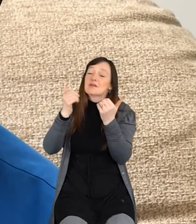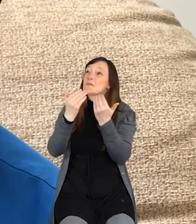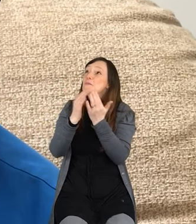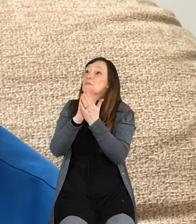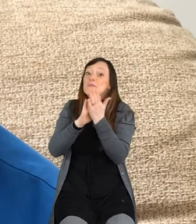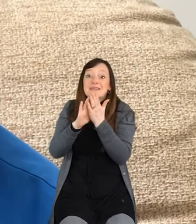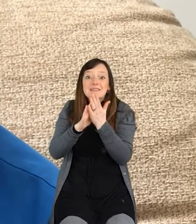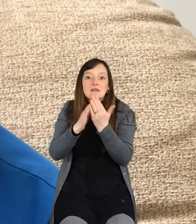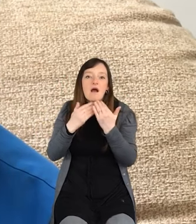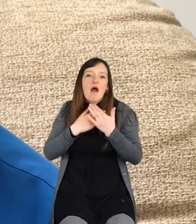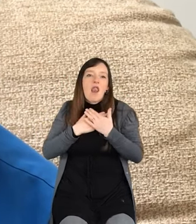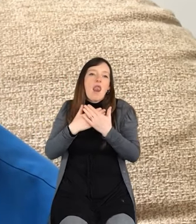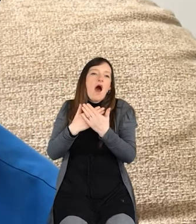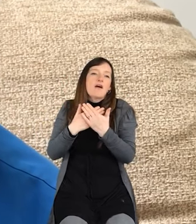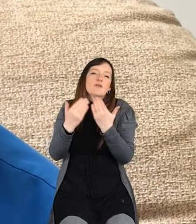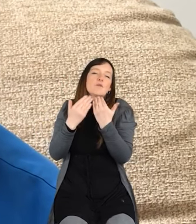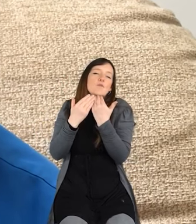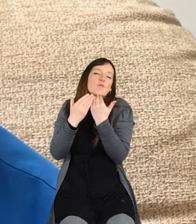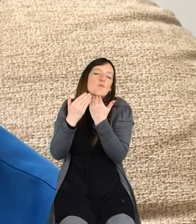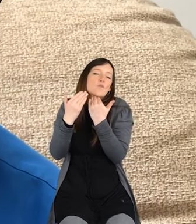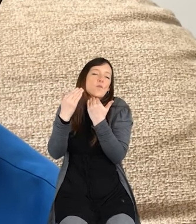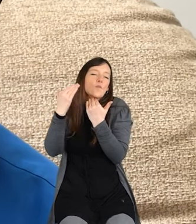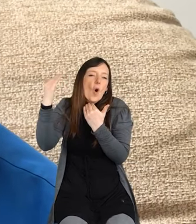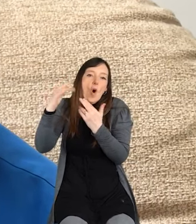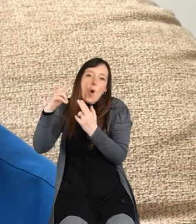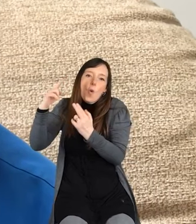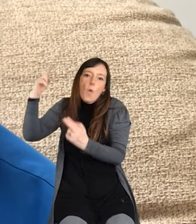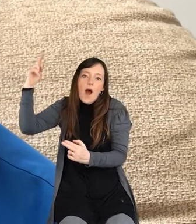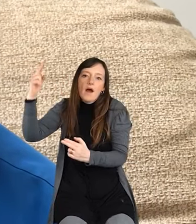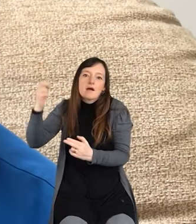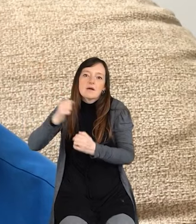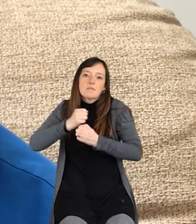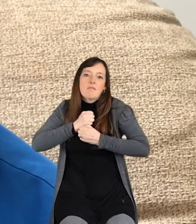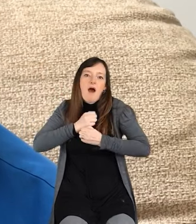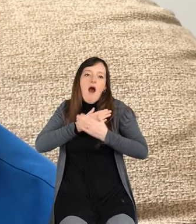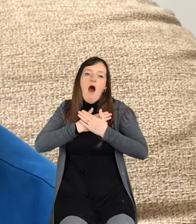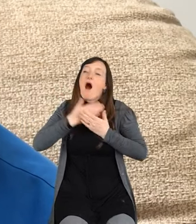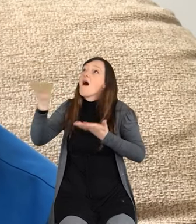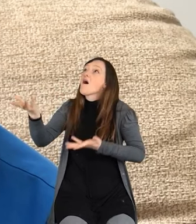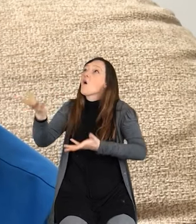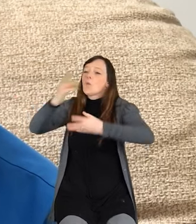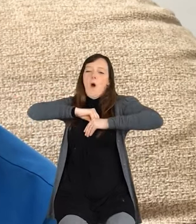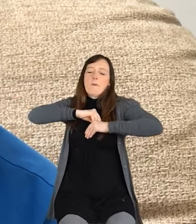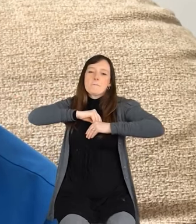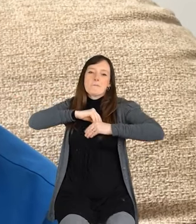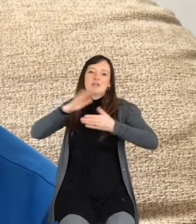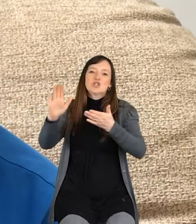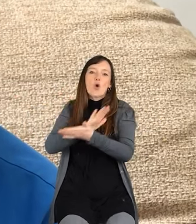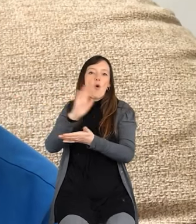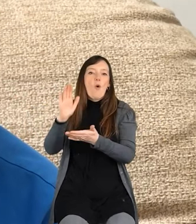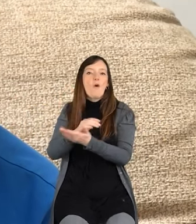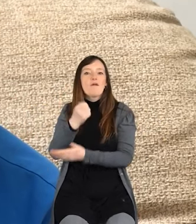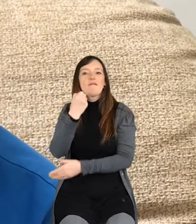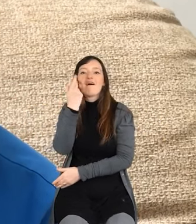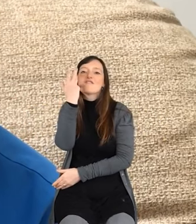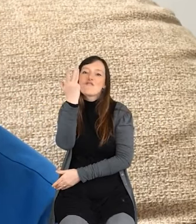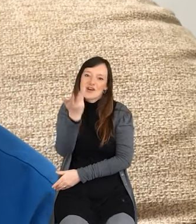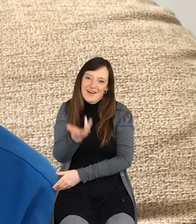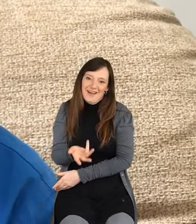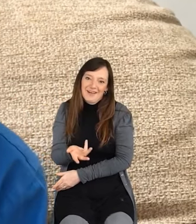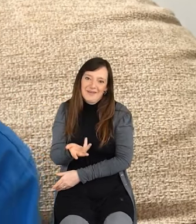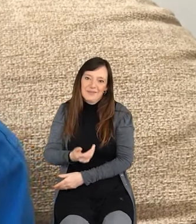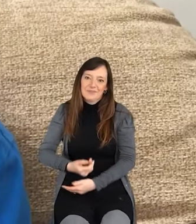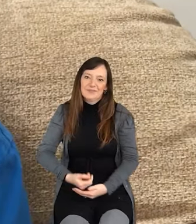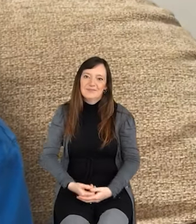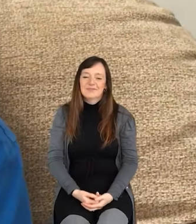me love Him more and more. He fills my heart with joy every day.